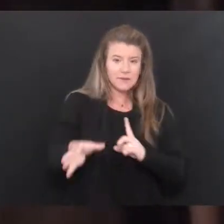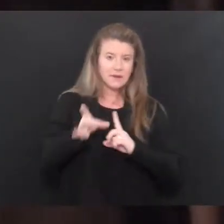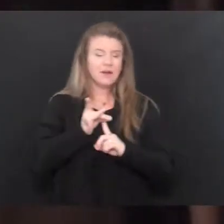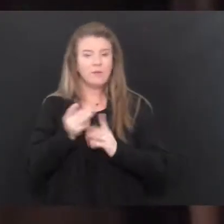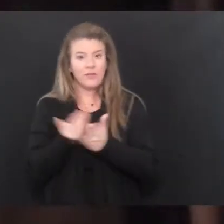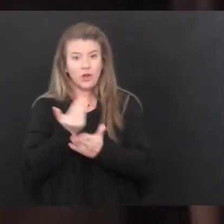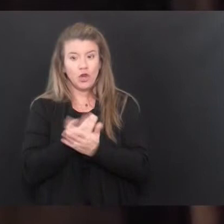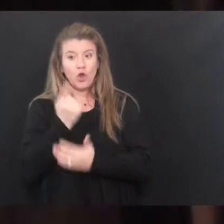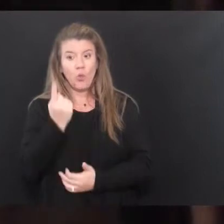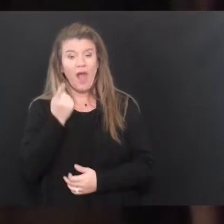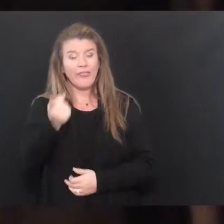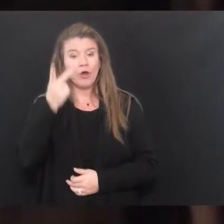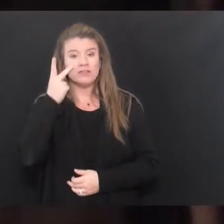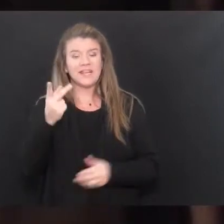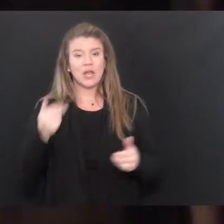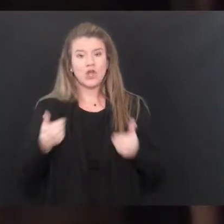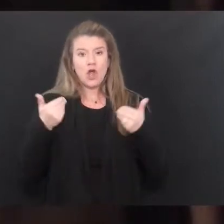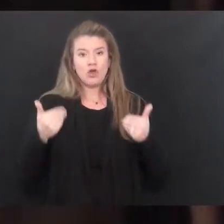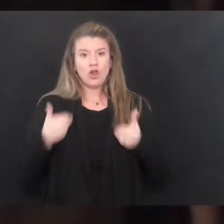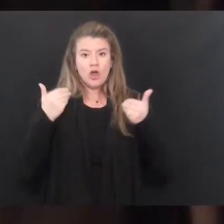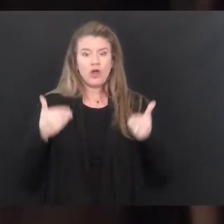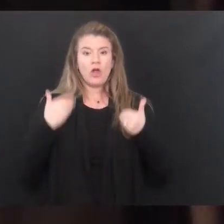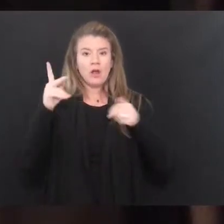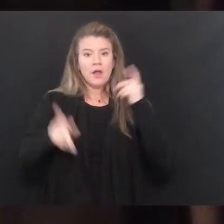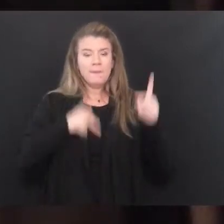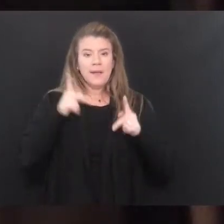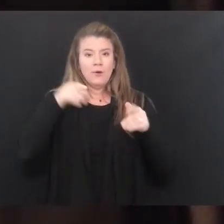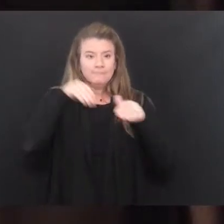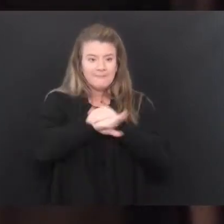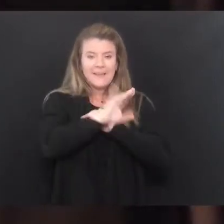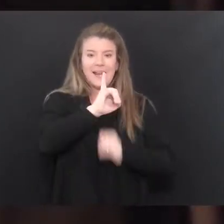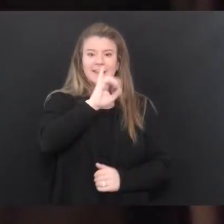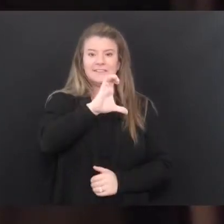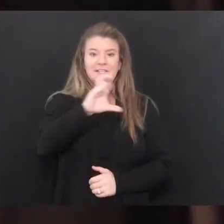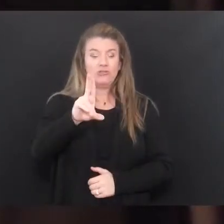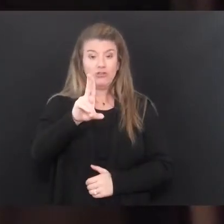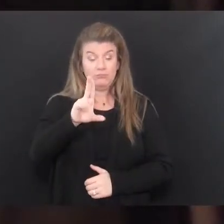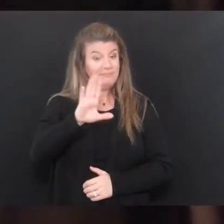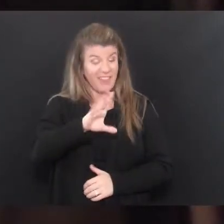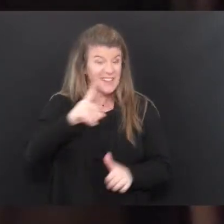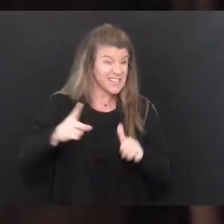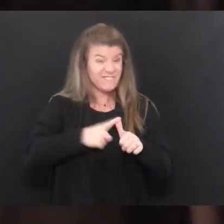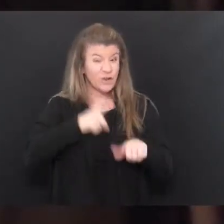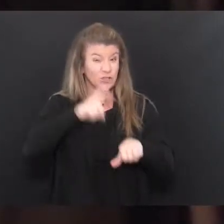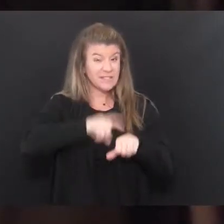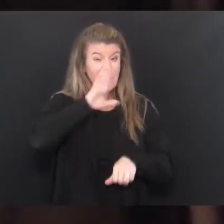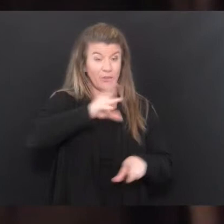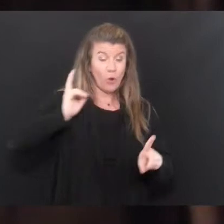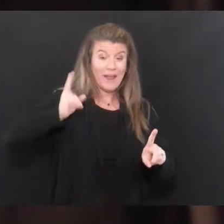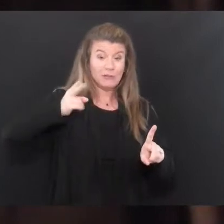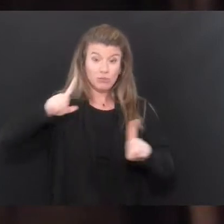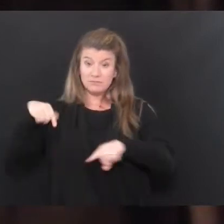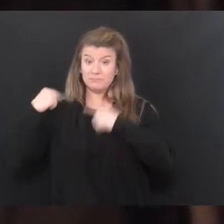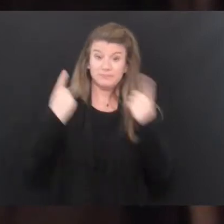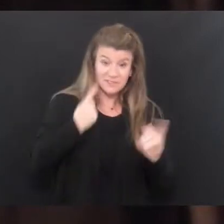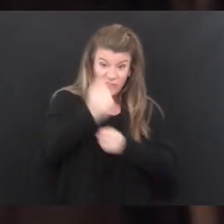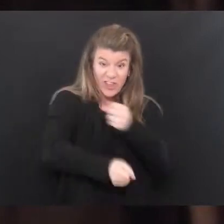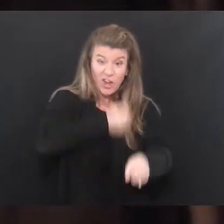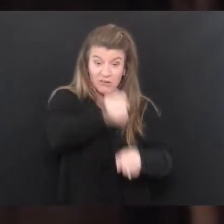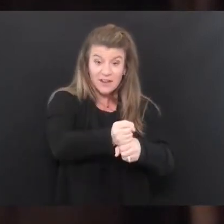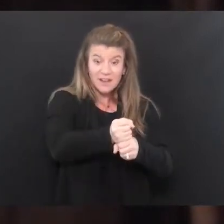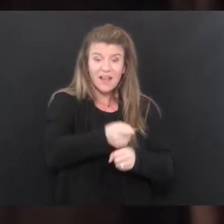younger people go into their ICU. For the first time in their history with COVID, they have seen